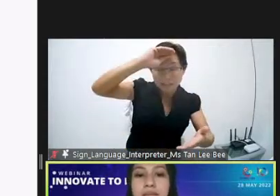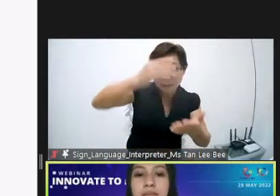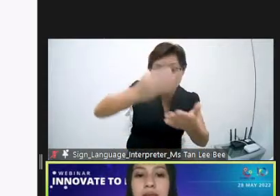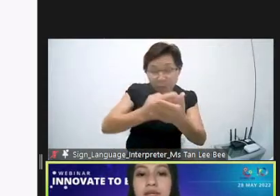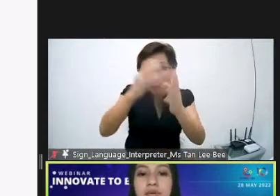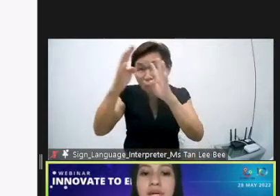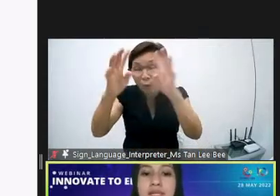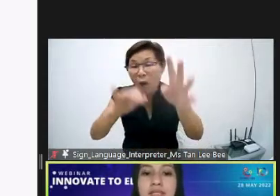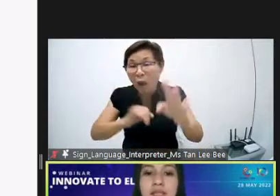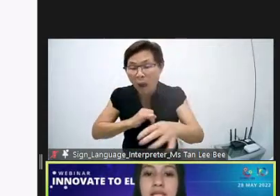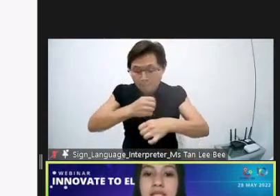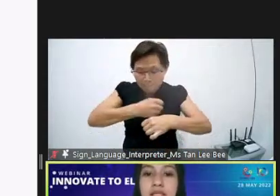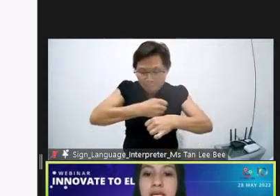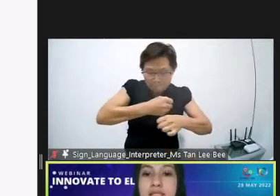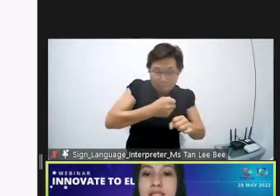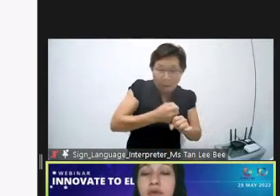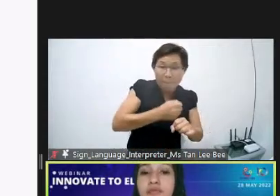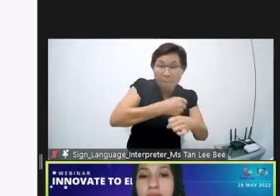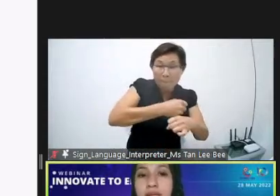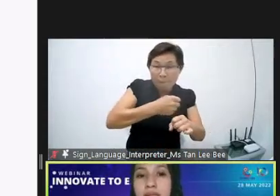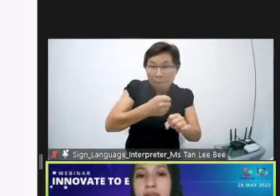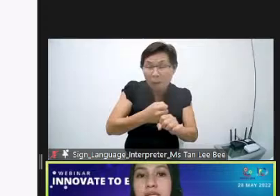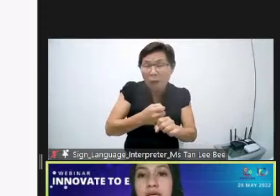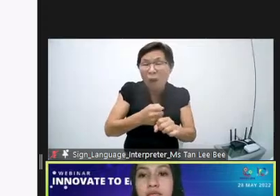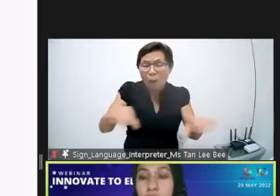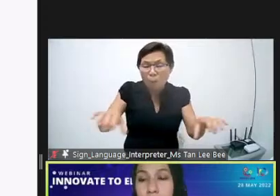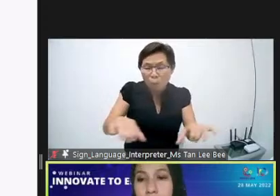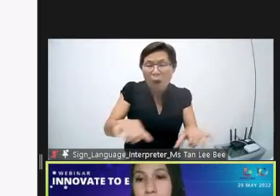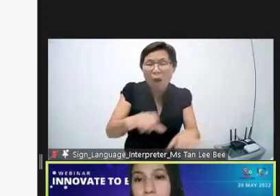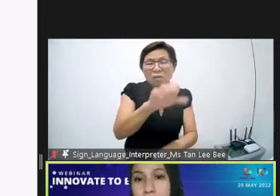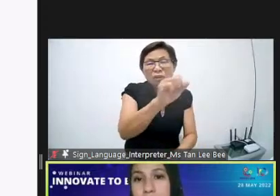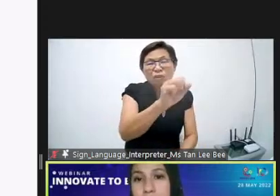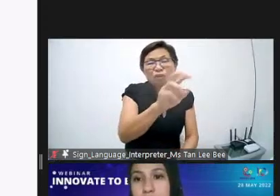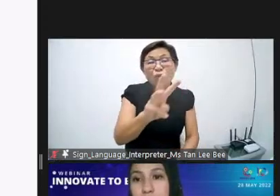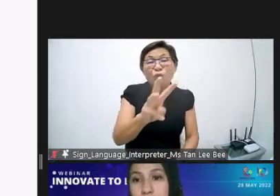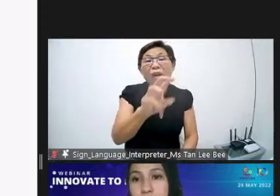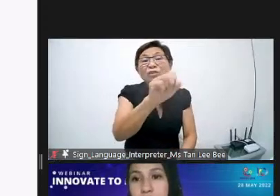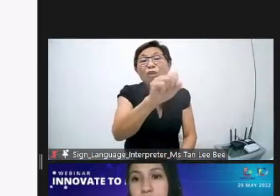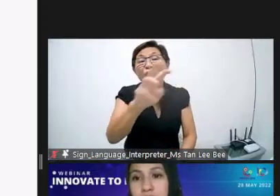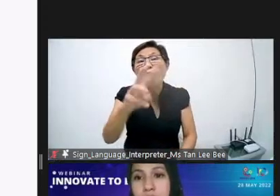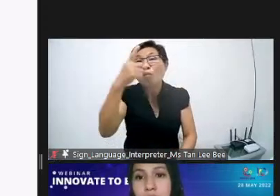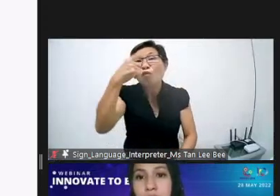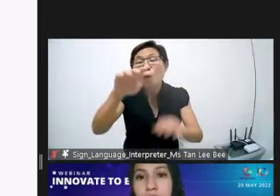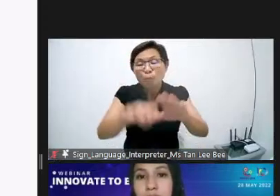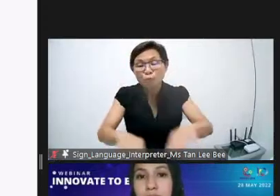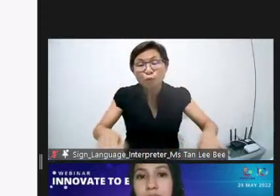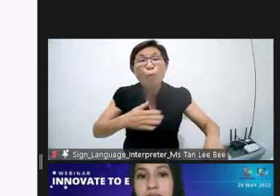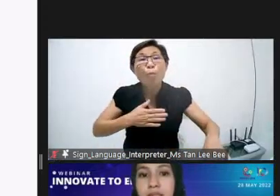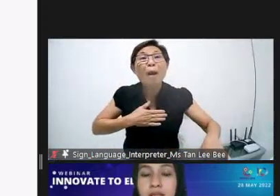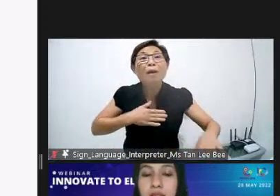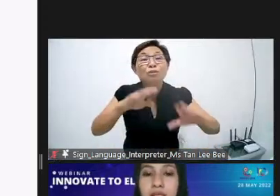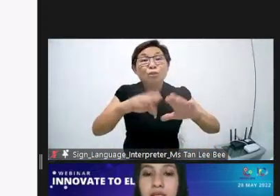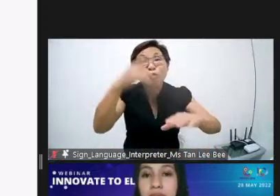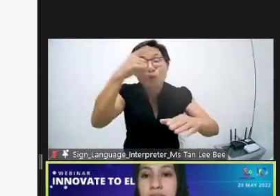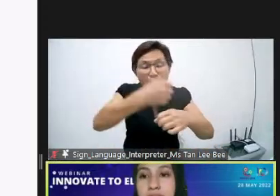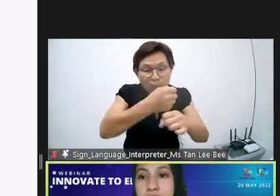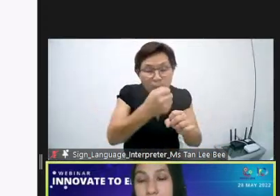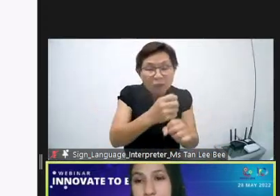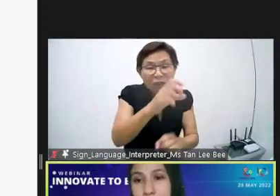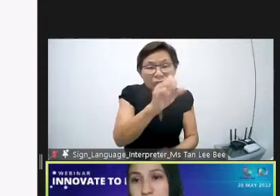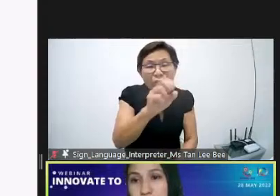I made was creating a software for my student with mild